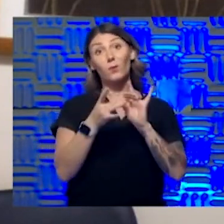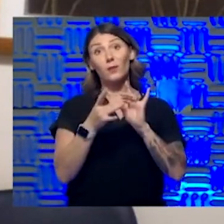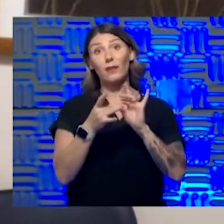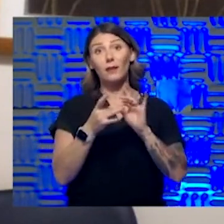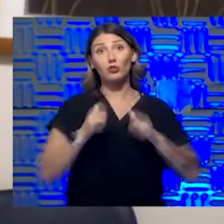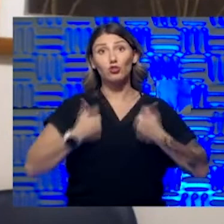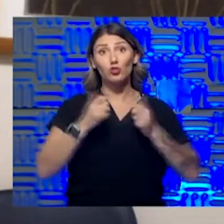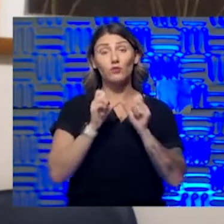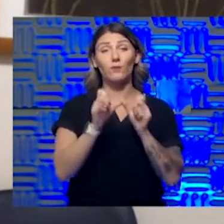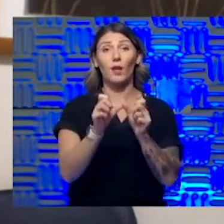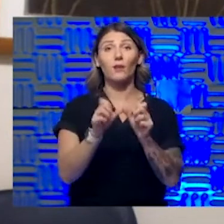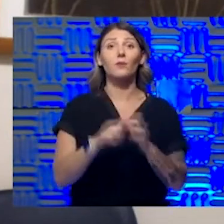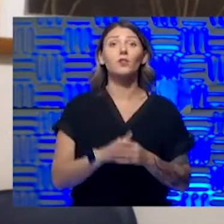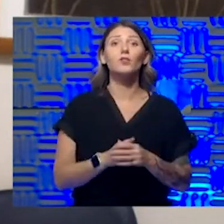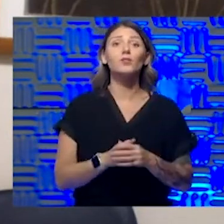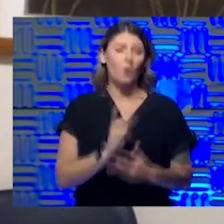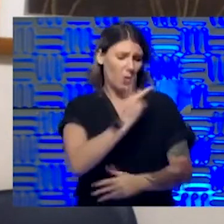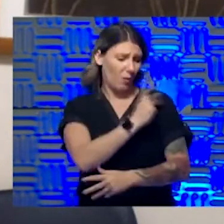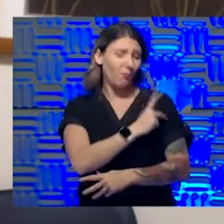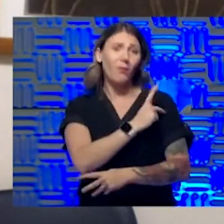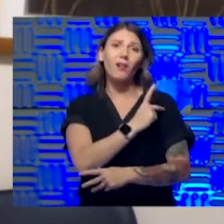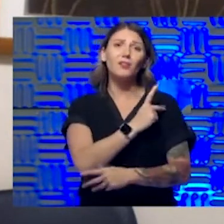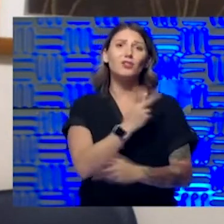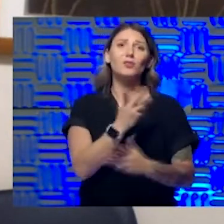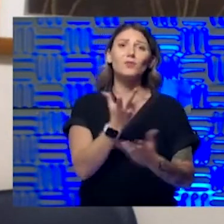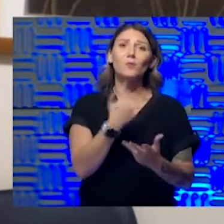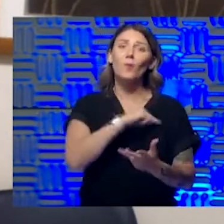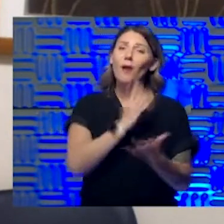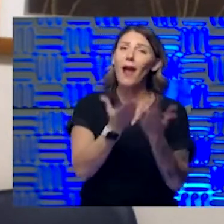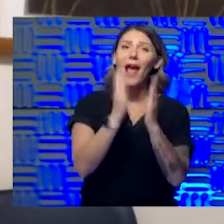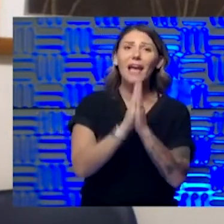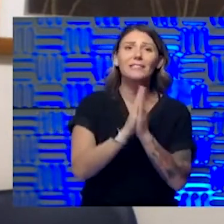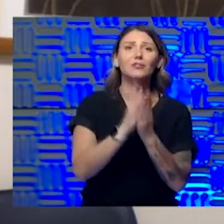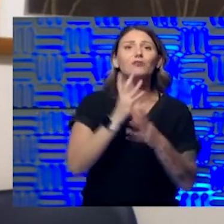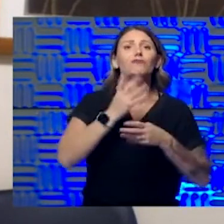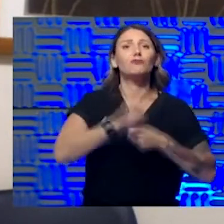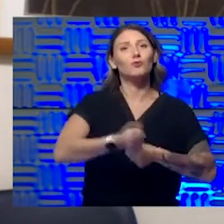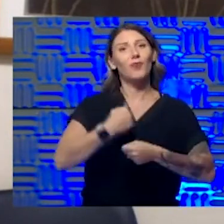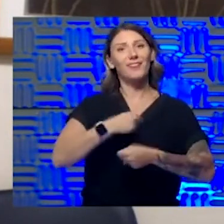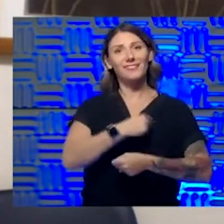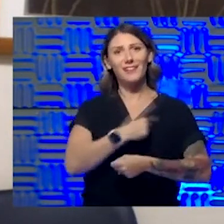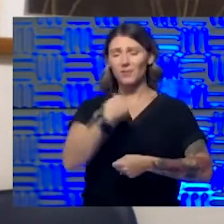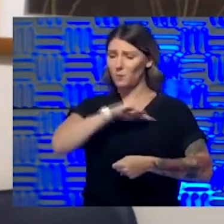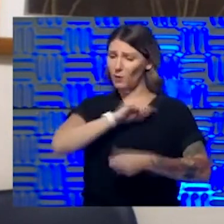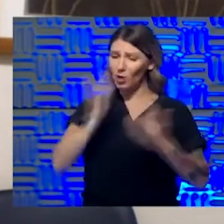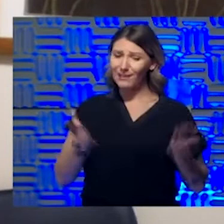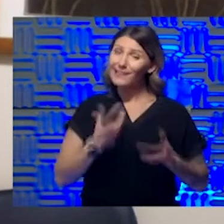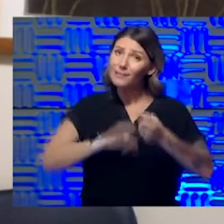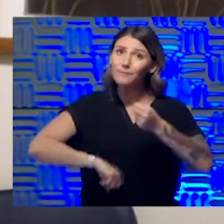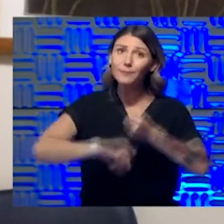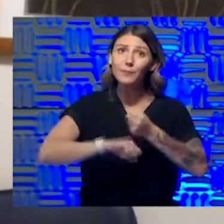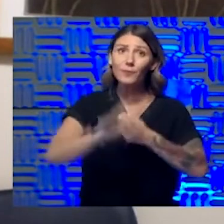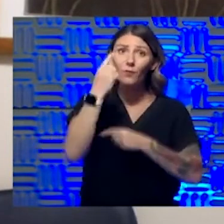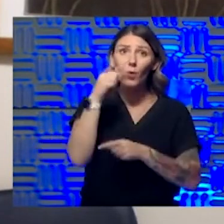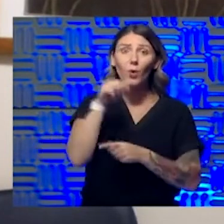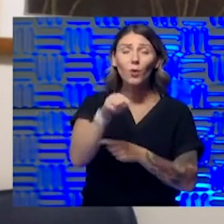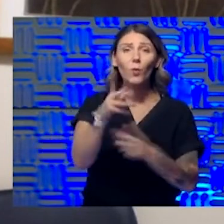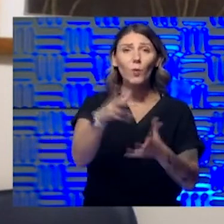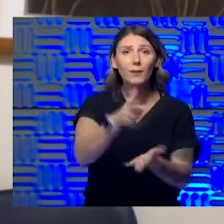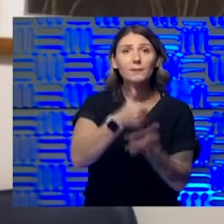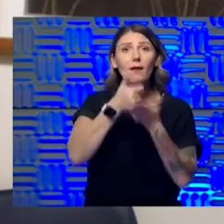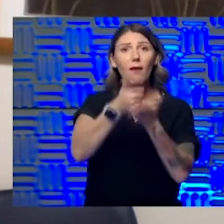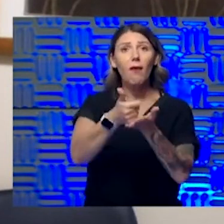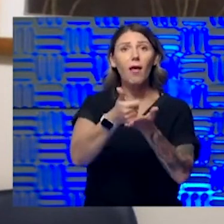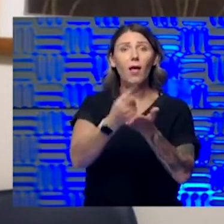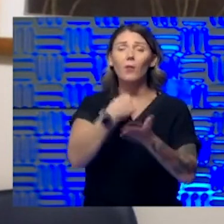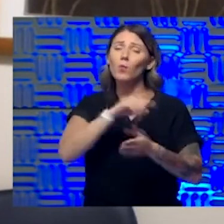patients to I guess believe and trust in us that we are here for them and want to help them, and we are doing that in